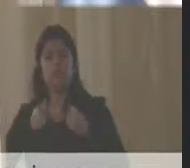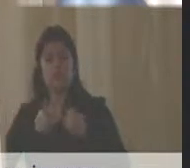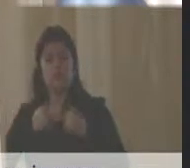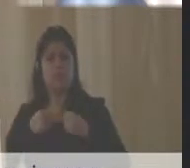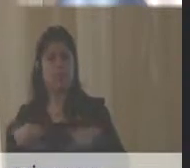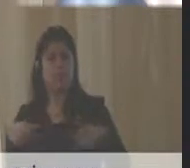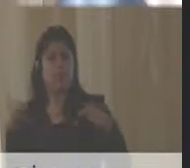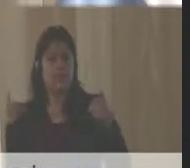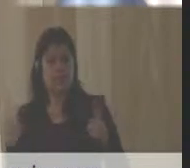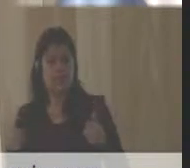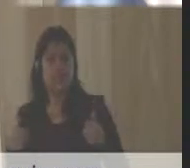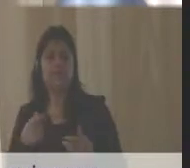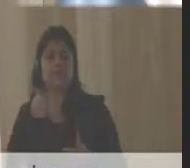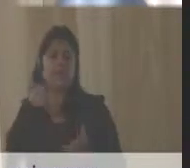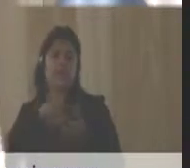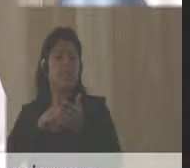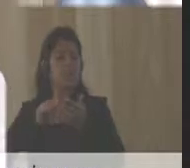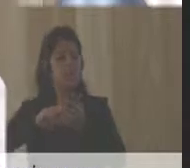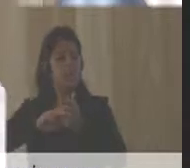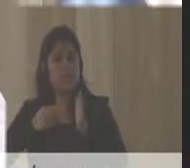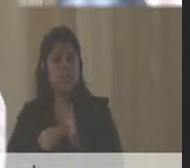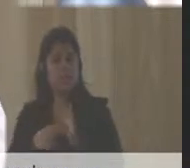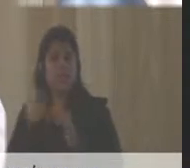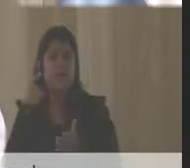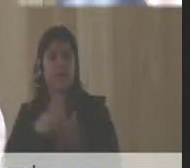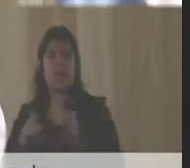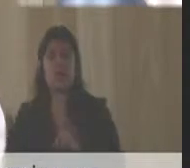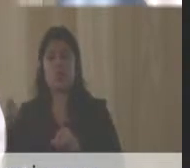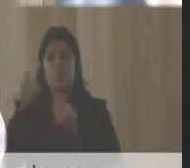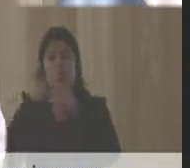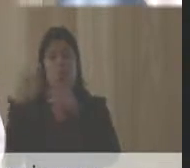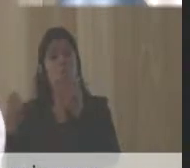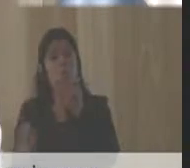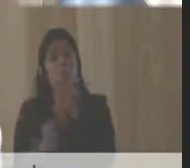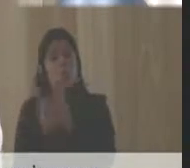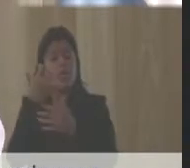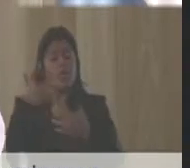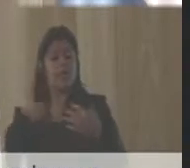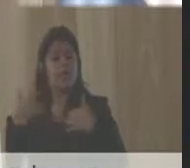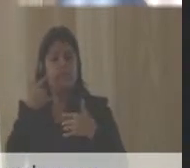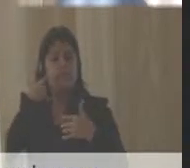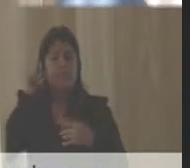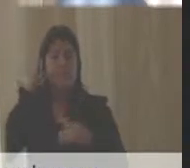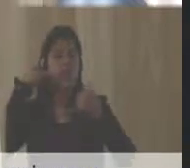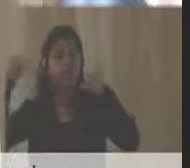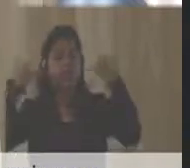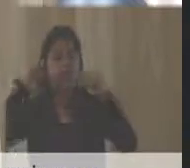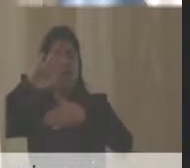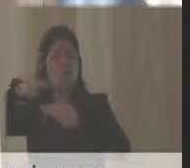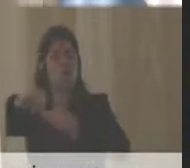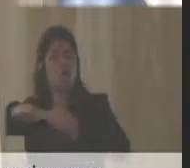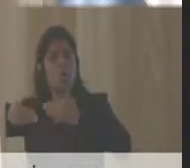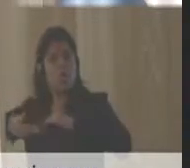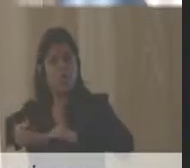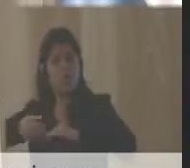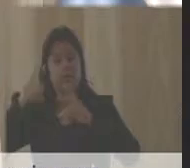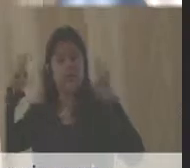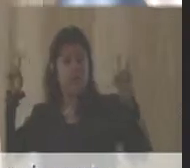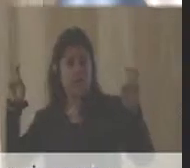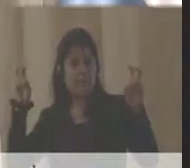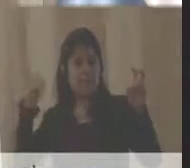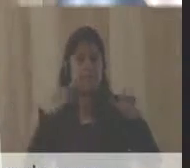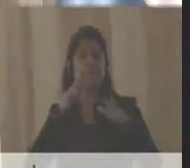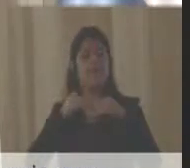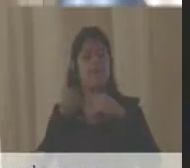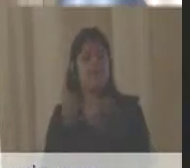on their own as far as their own well-being. And this means that a new strategy that incorporates the so-called marginal